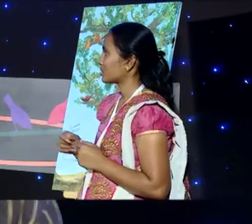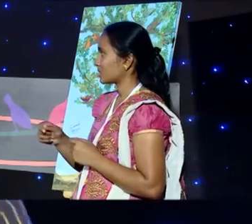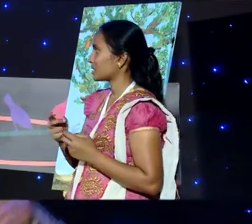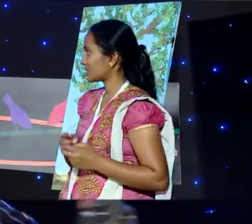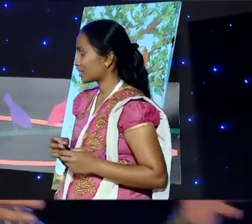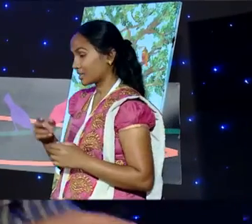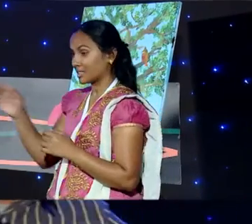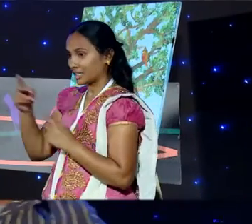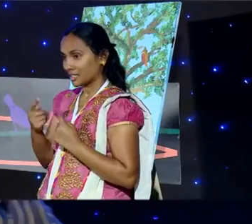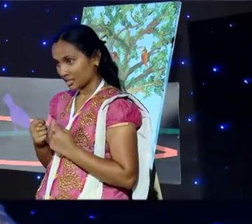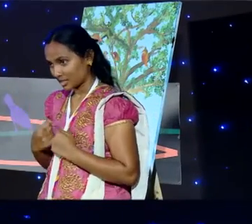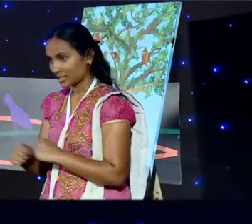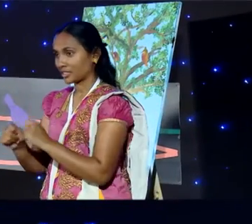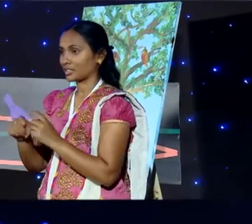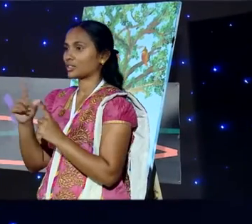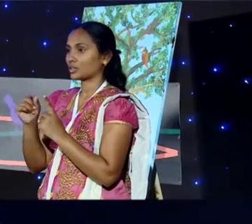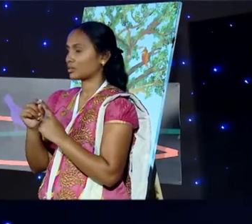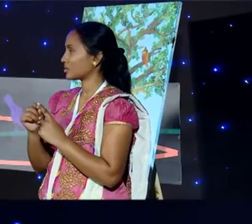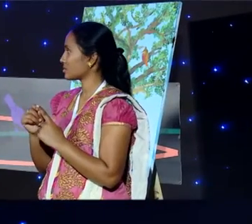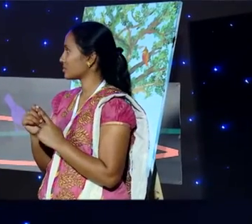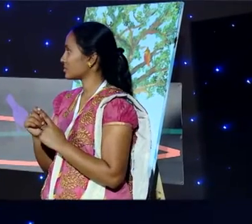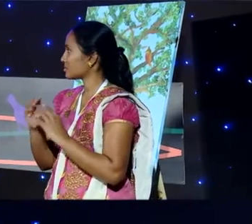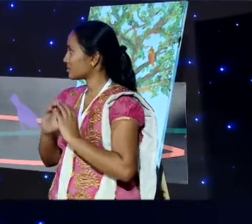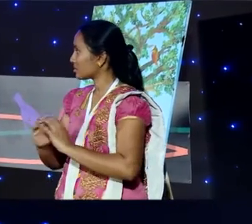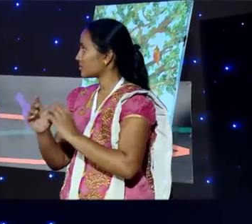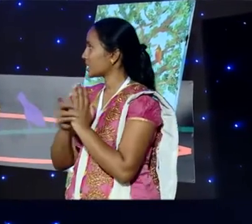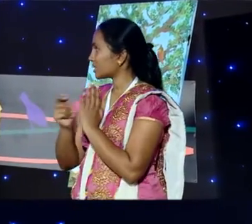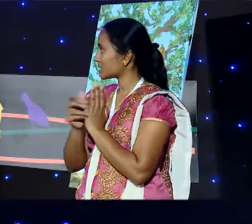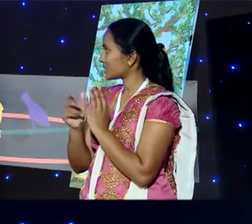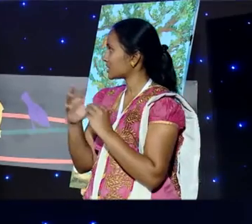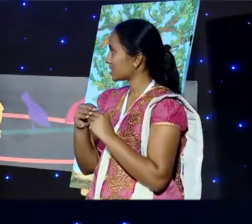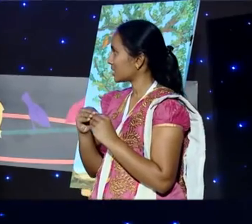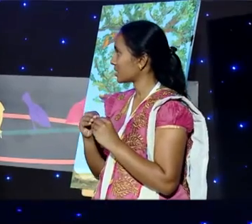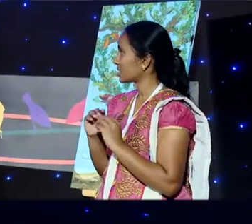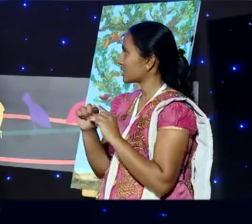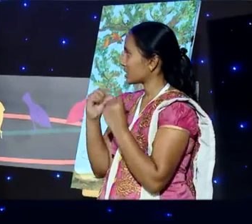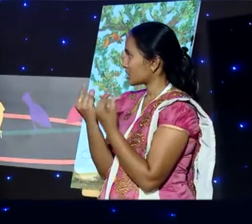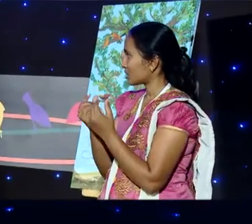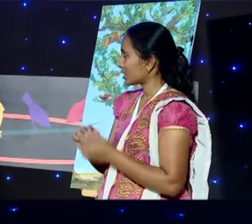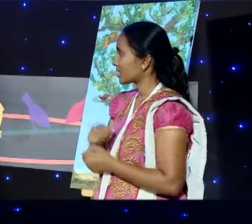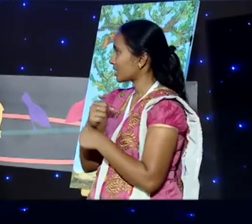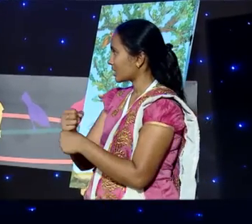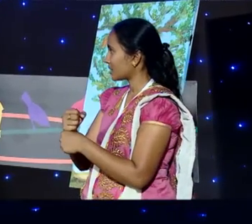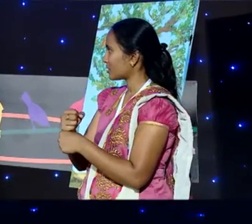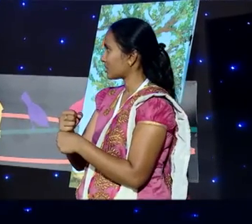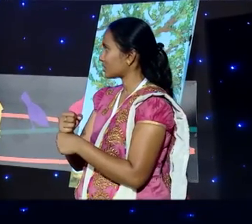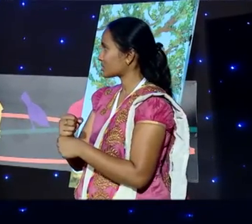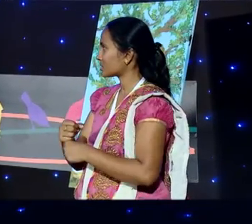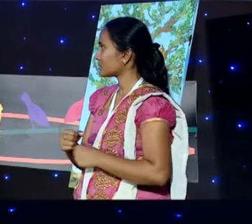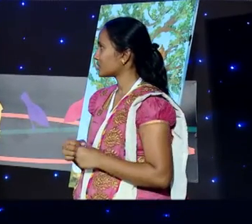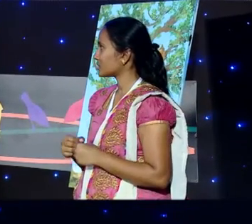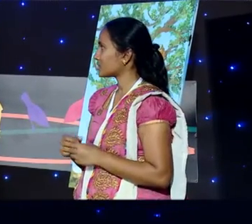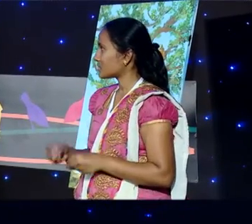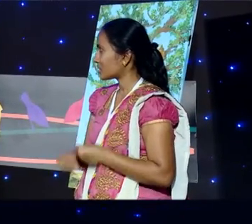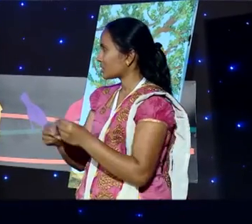me to then go out and deliver these kinds of particular kinds of skill sets. He was uniquely gifted to deliver this incredibly